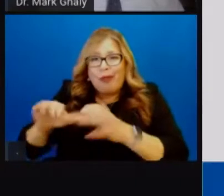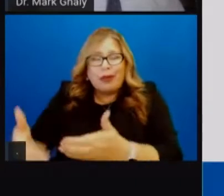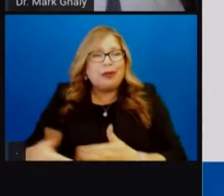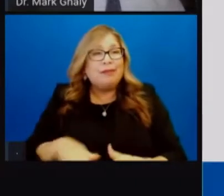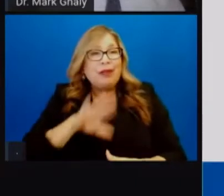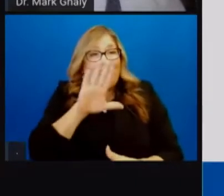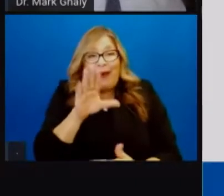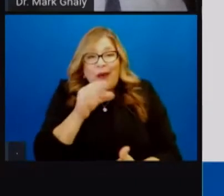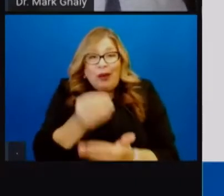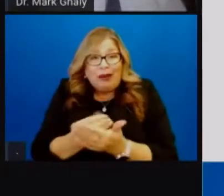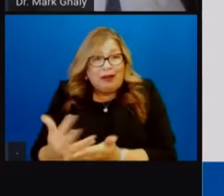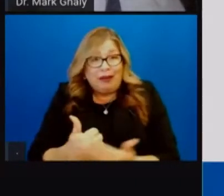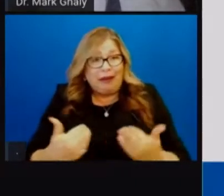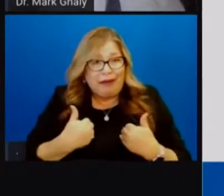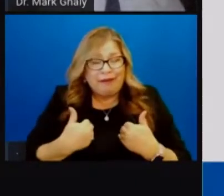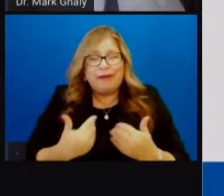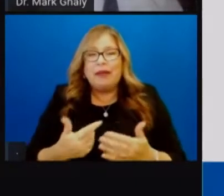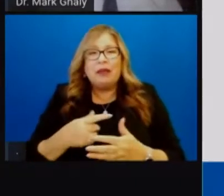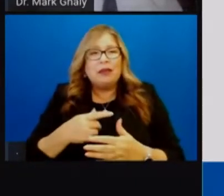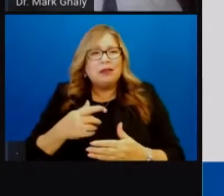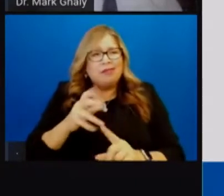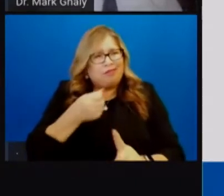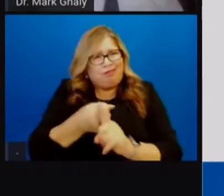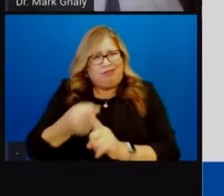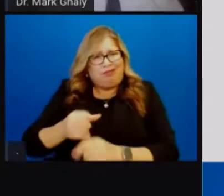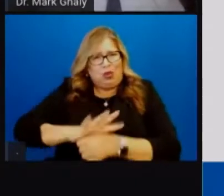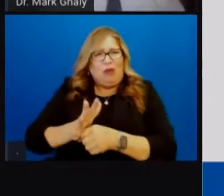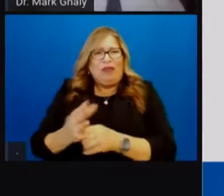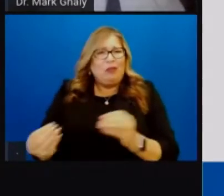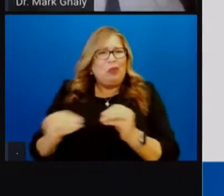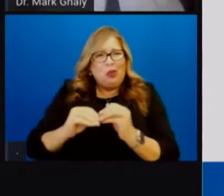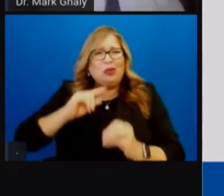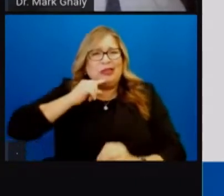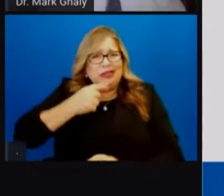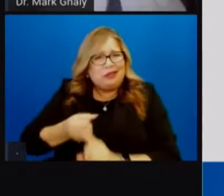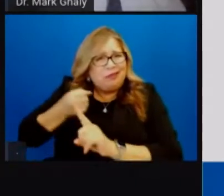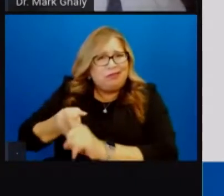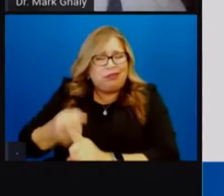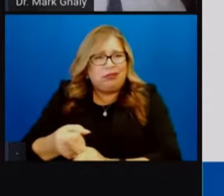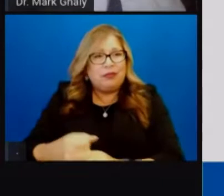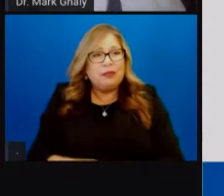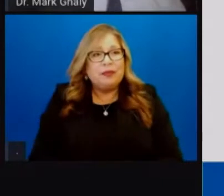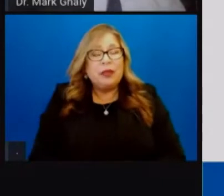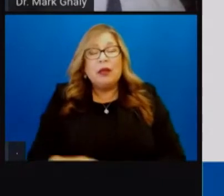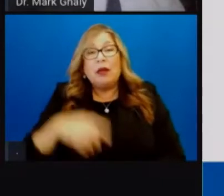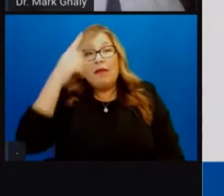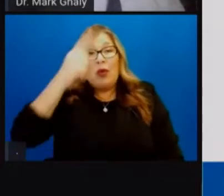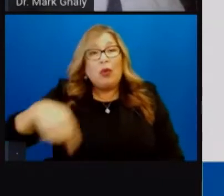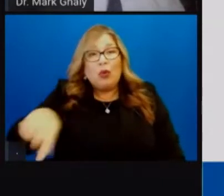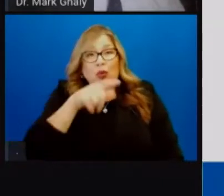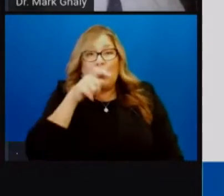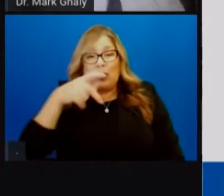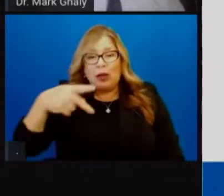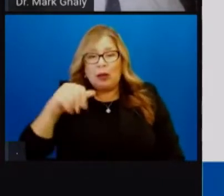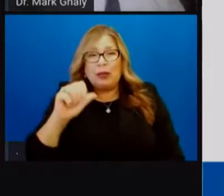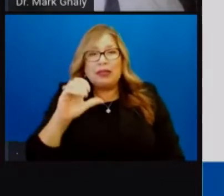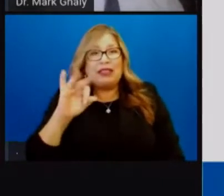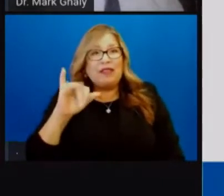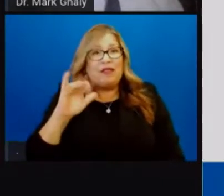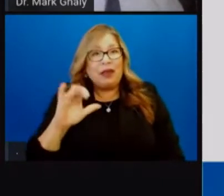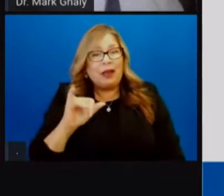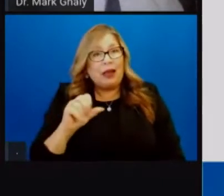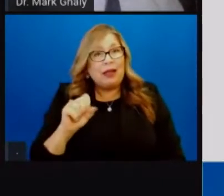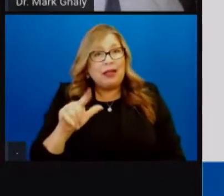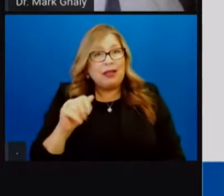differently. And for Pacific Islanders, we know throughout this pandemic, they've experienced a 77% higher than the